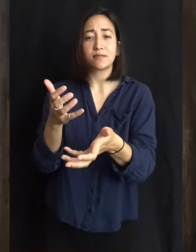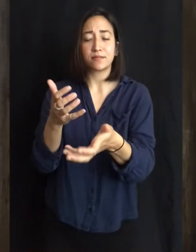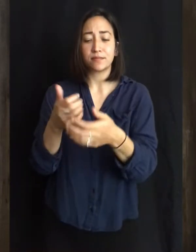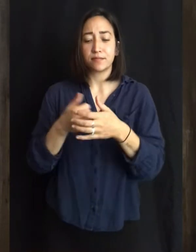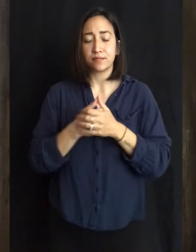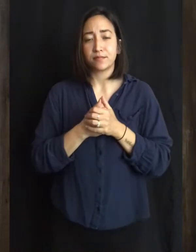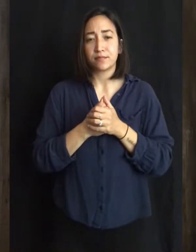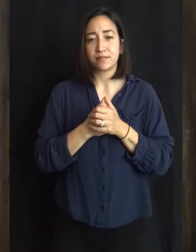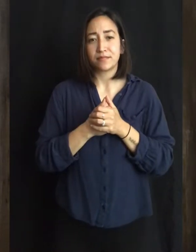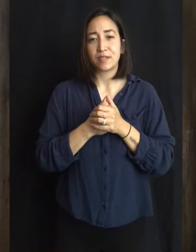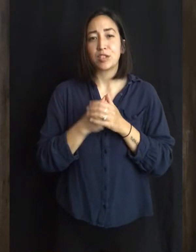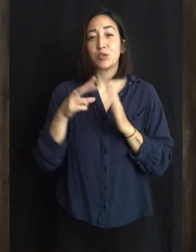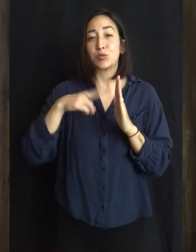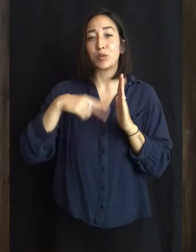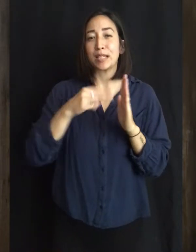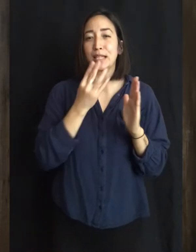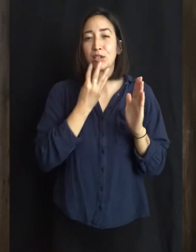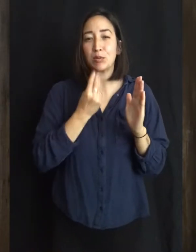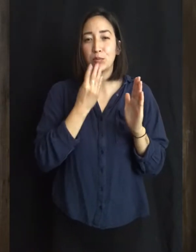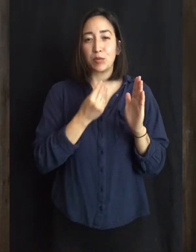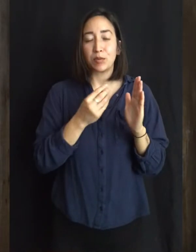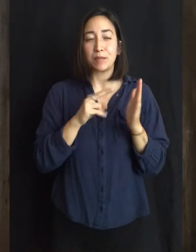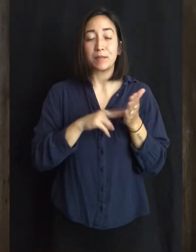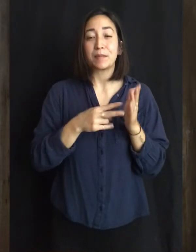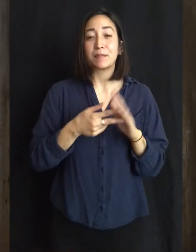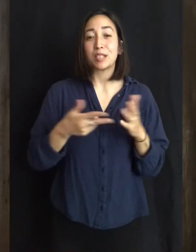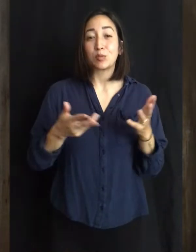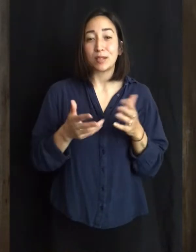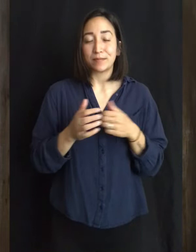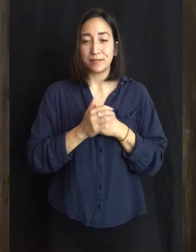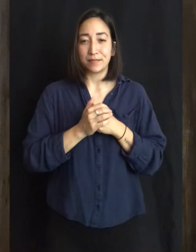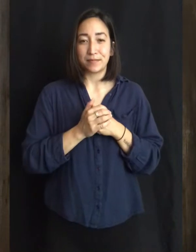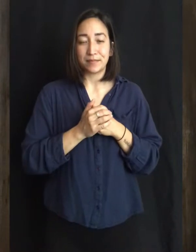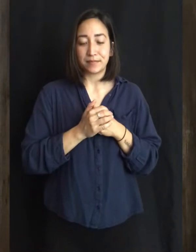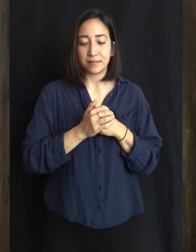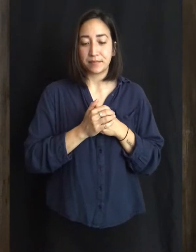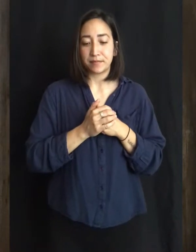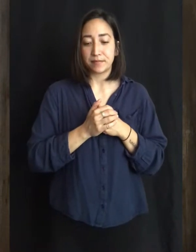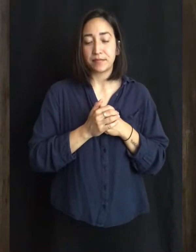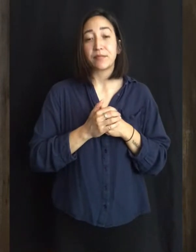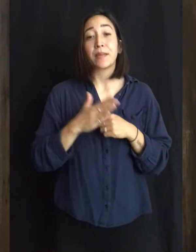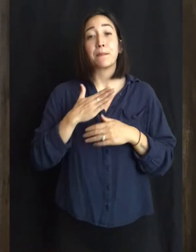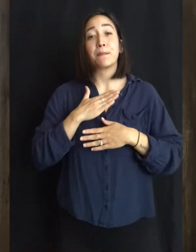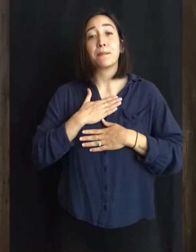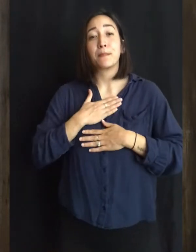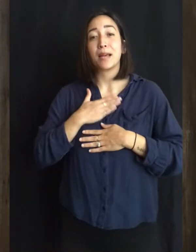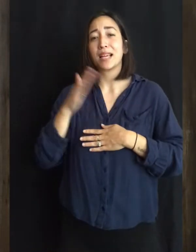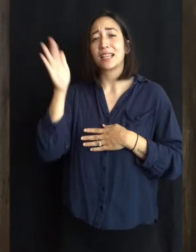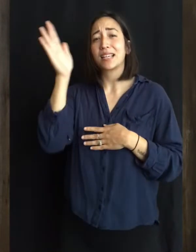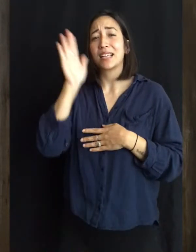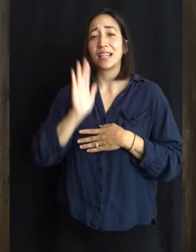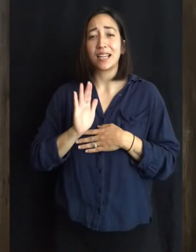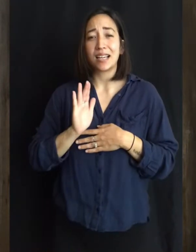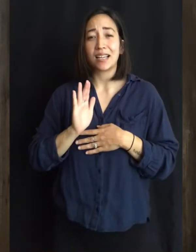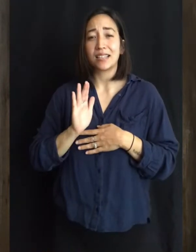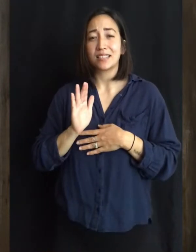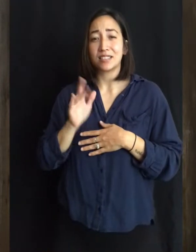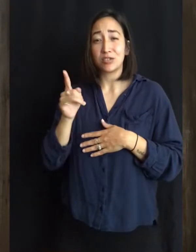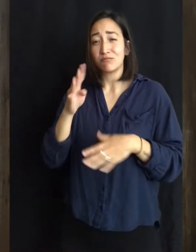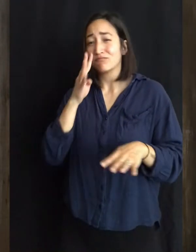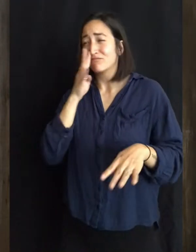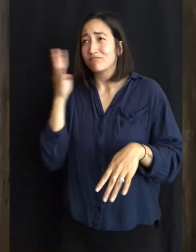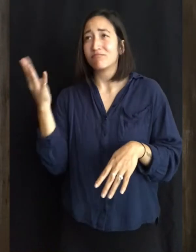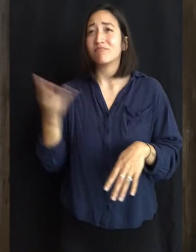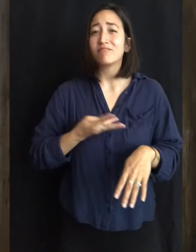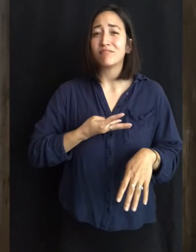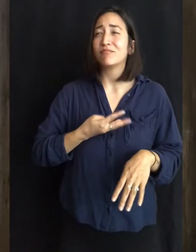lema sabachthani, which means, sorry for the terrible reading right there, my God, why